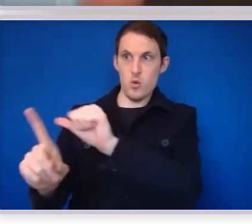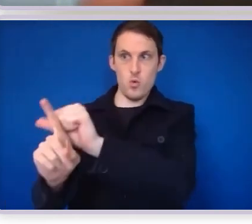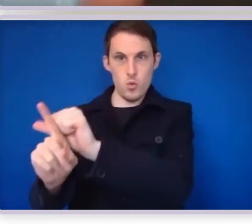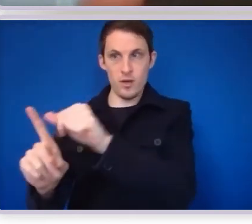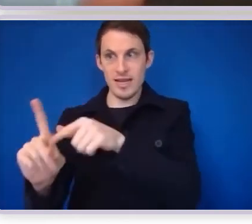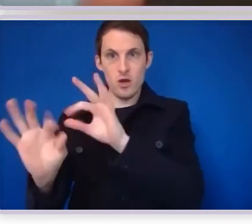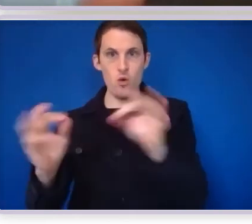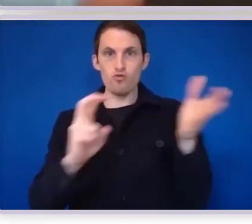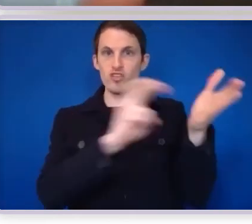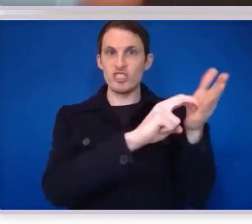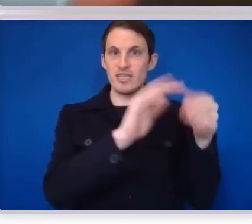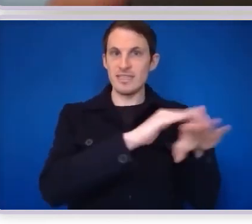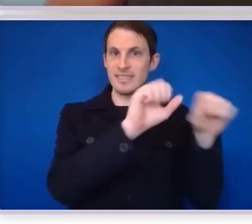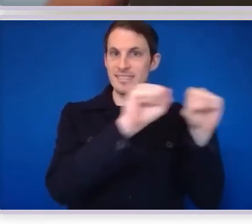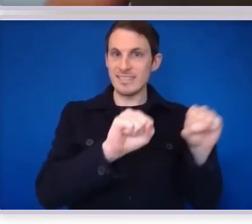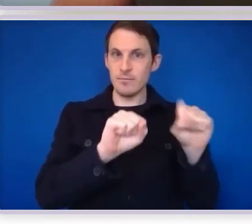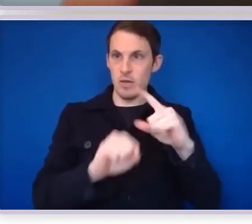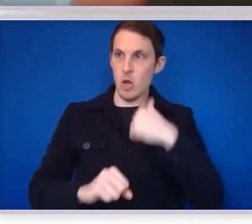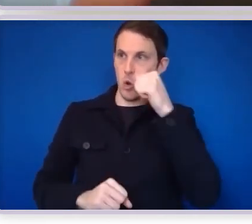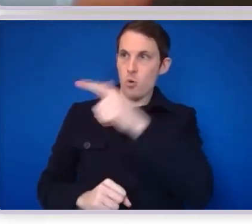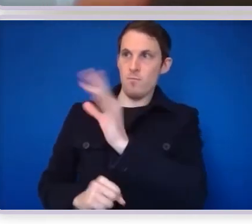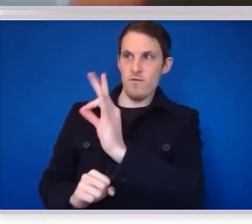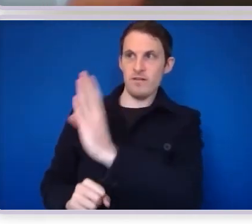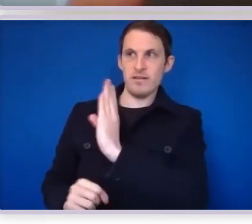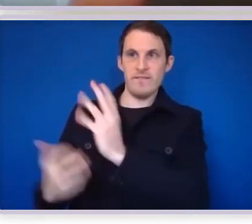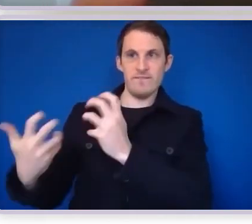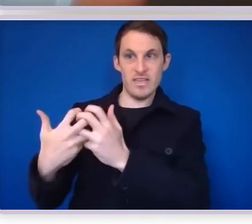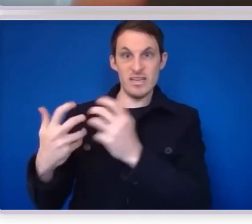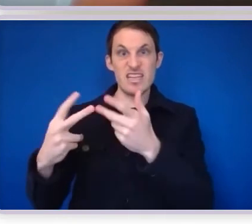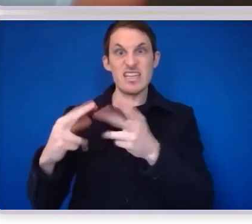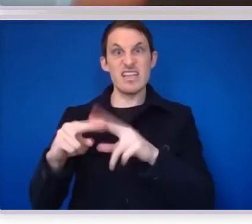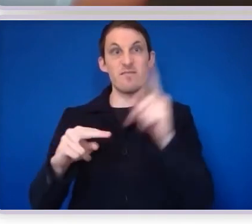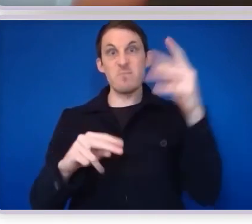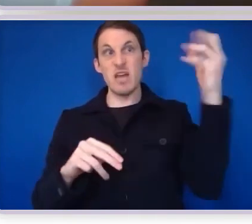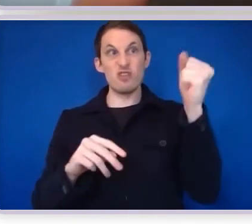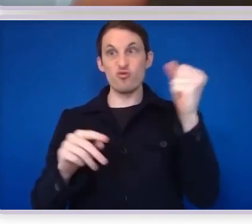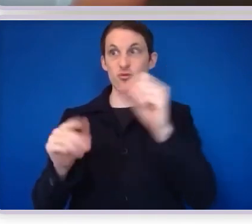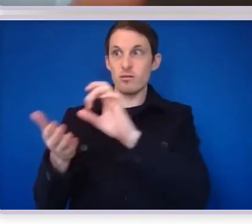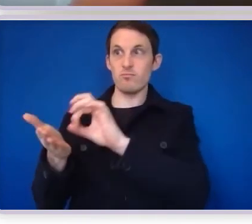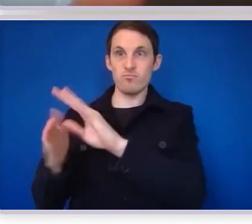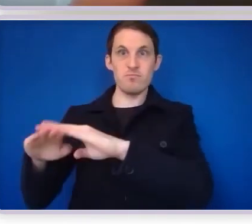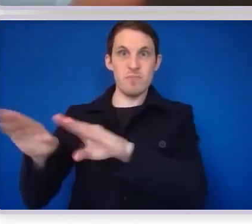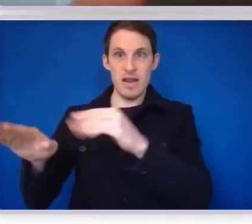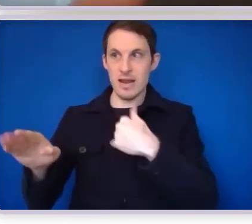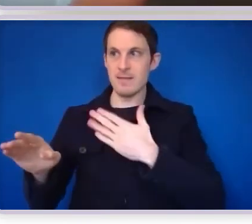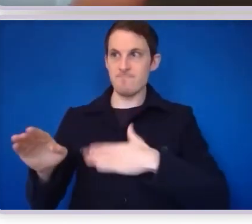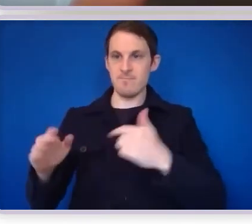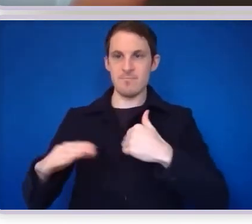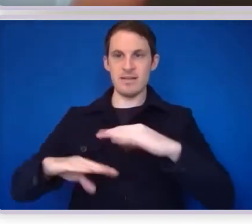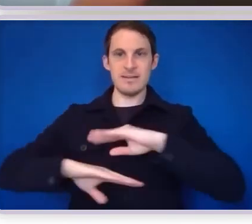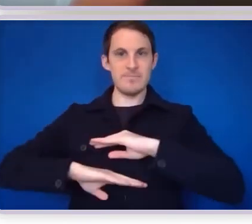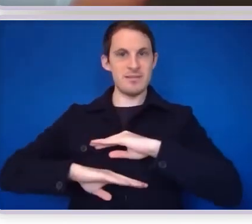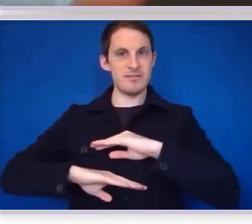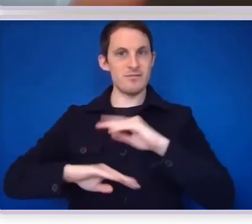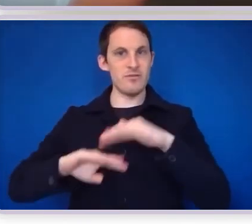do the things you need them to do, then you don't want to be restricted from the sort of assistance you can receive.